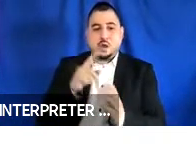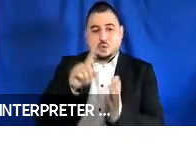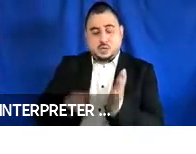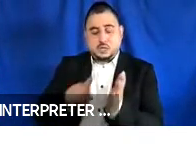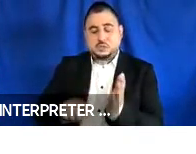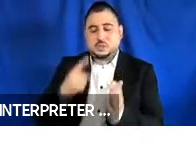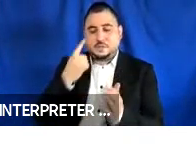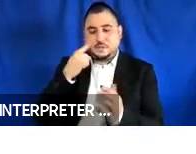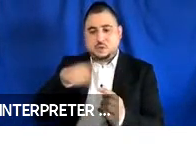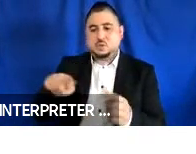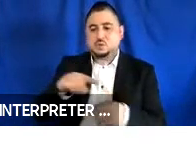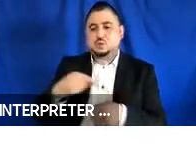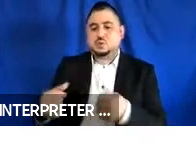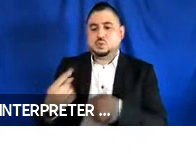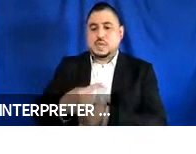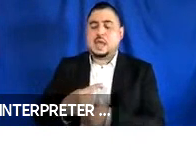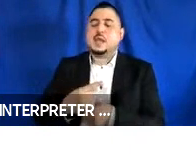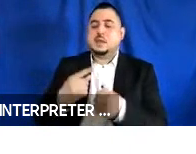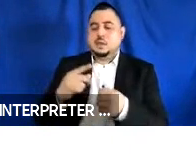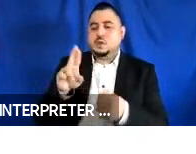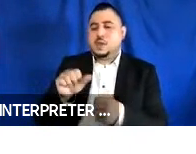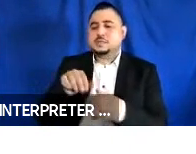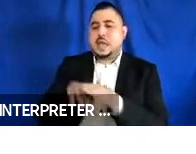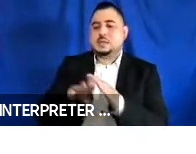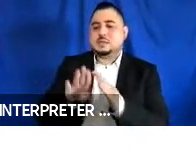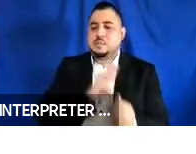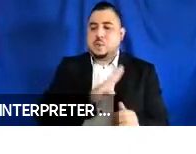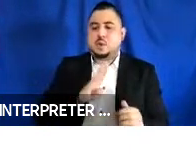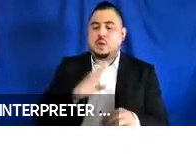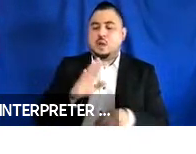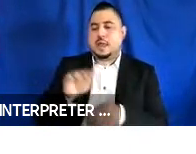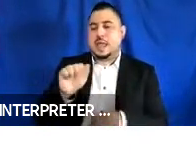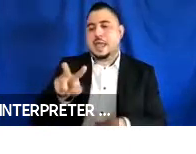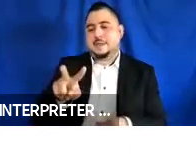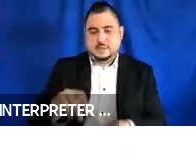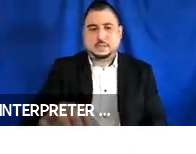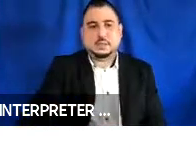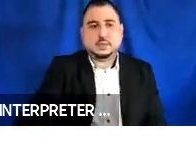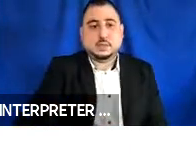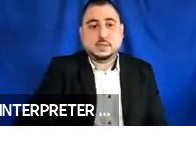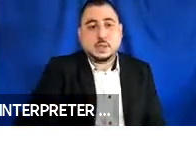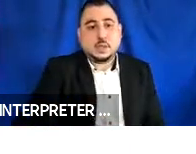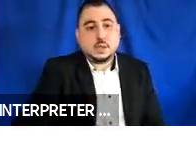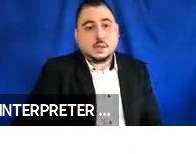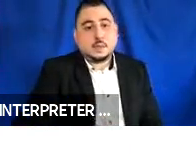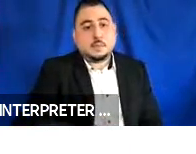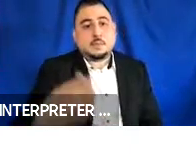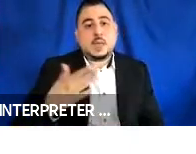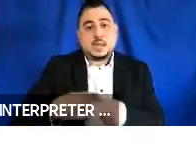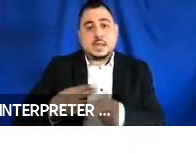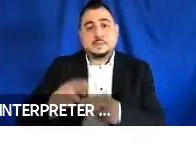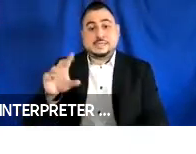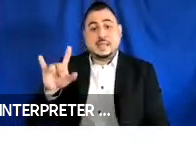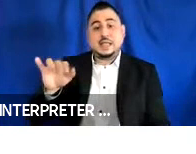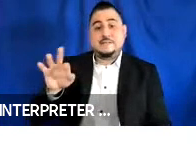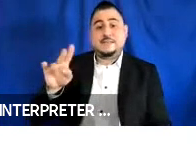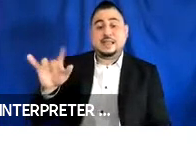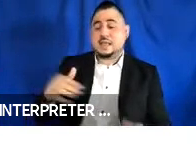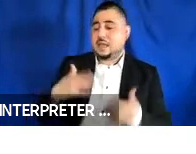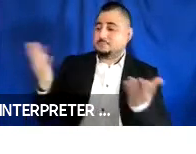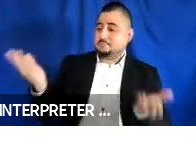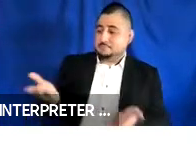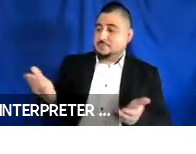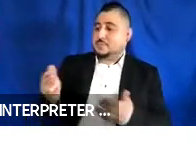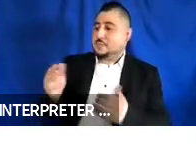U.S. Access Board's Spring Forum on Inclusive Autonomous Vehicles. I am Cecilia Fili, and today I will be presiding with my colleague,